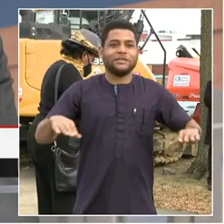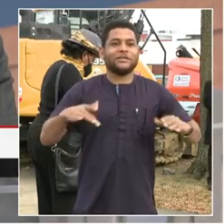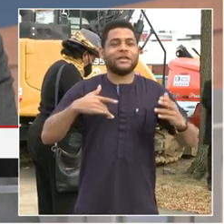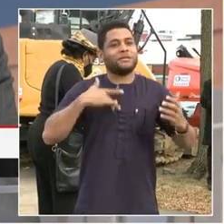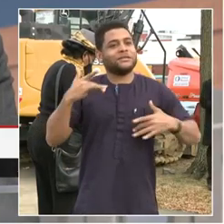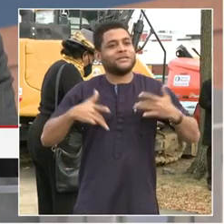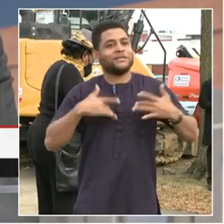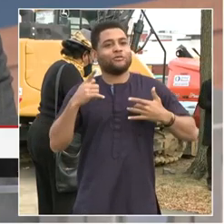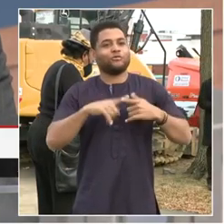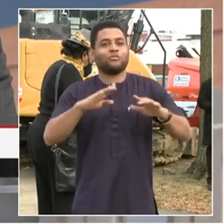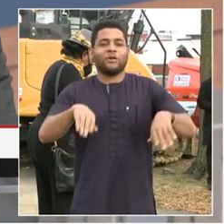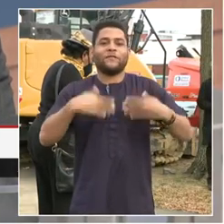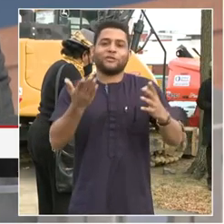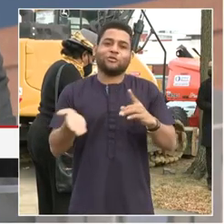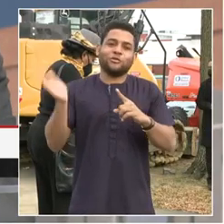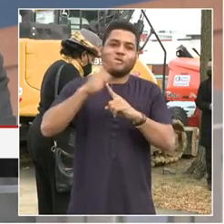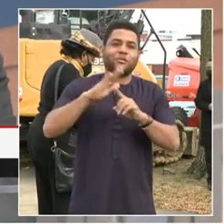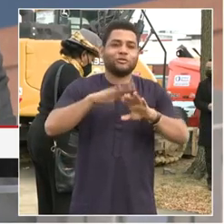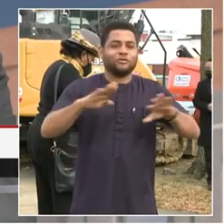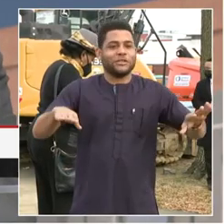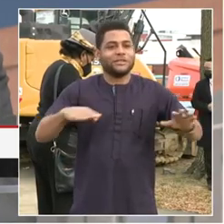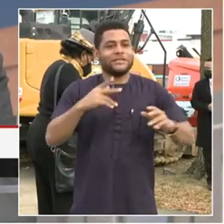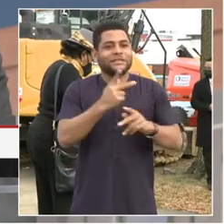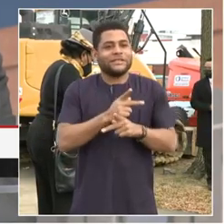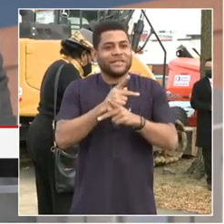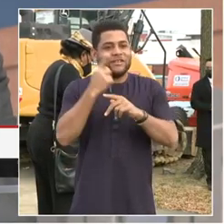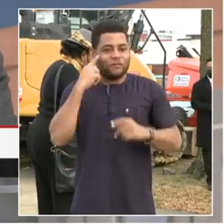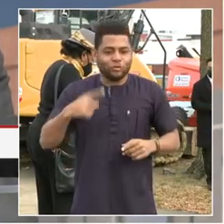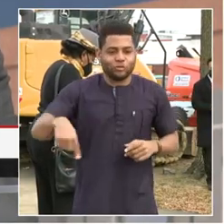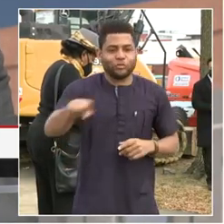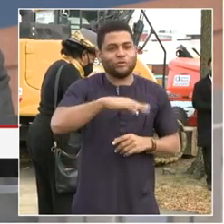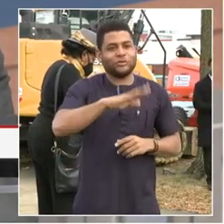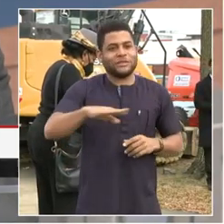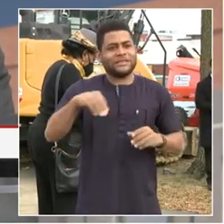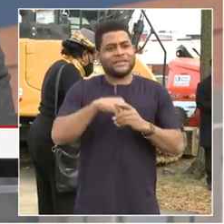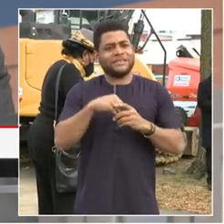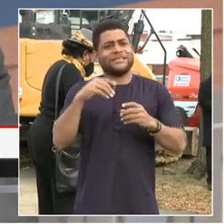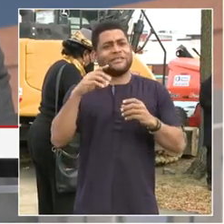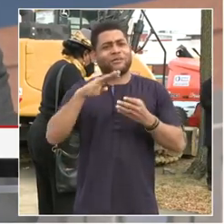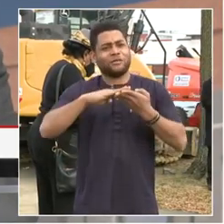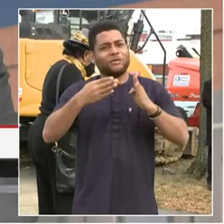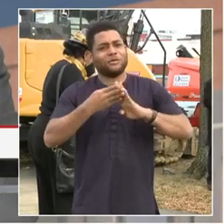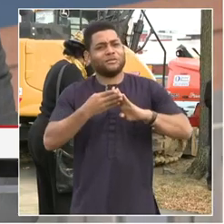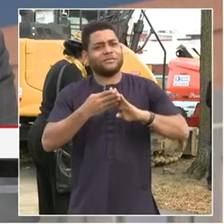quality pediatric care to the children of this community.